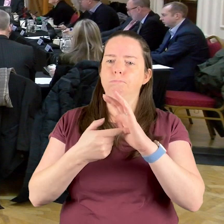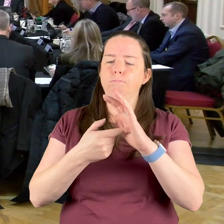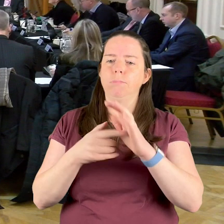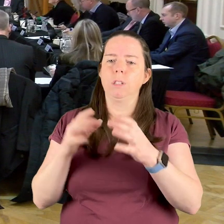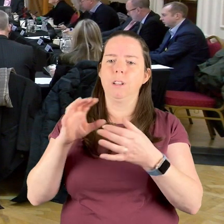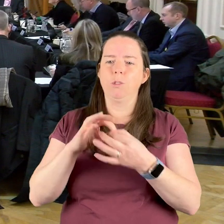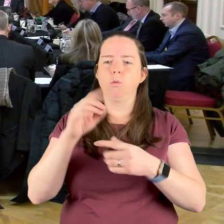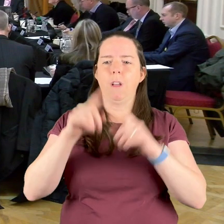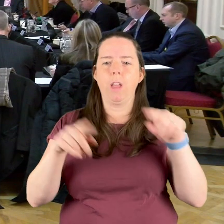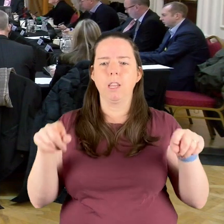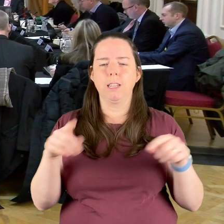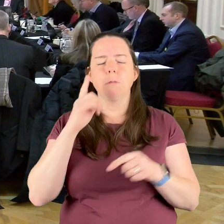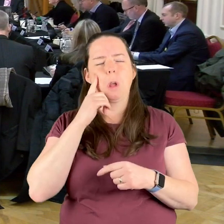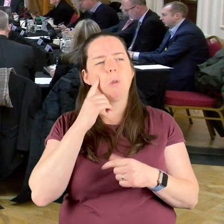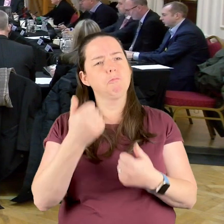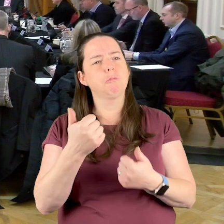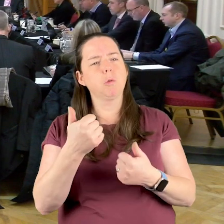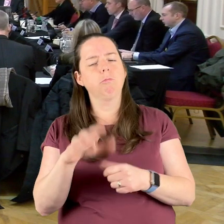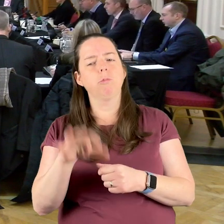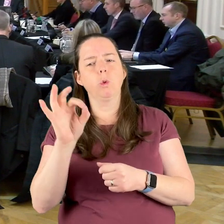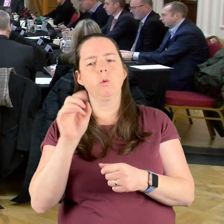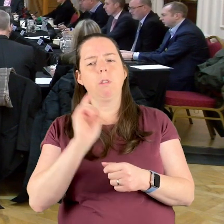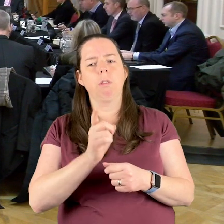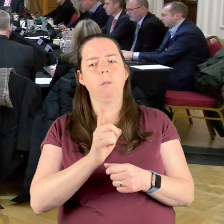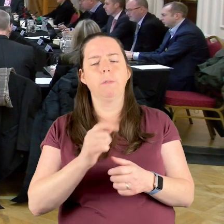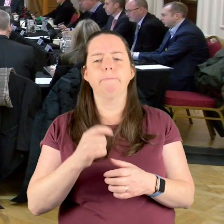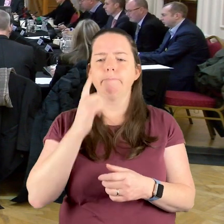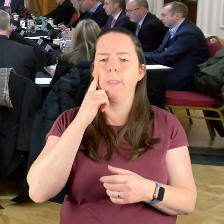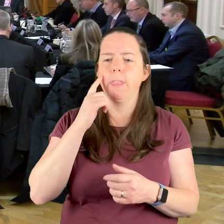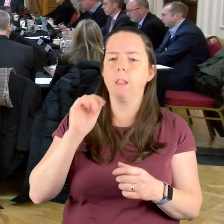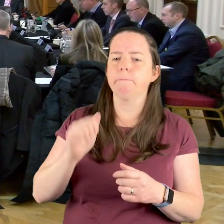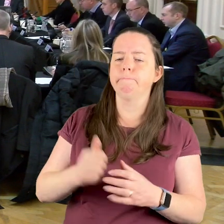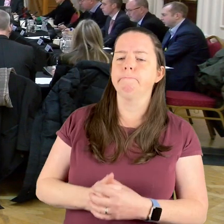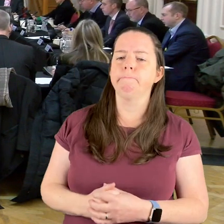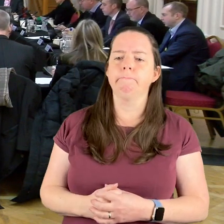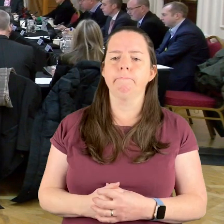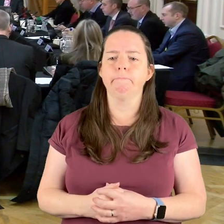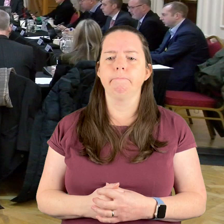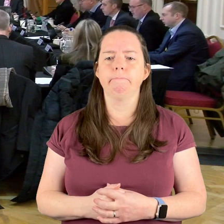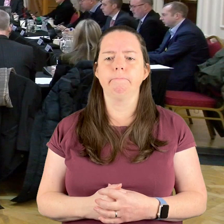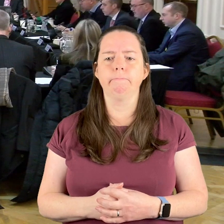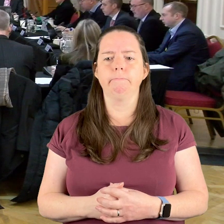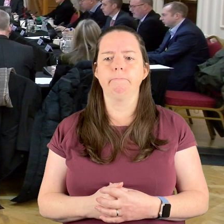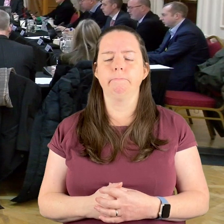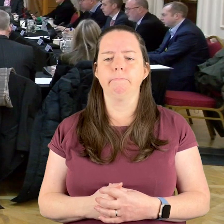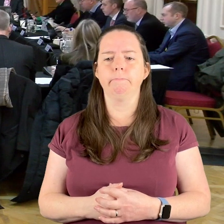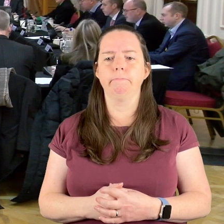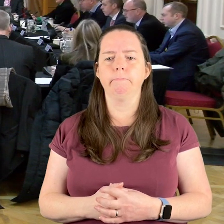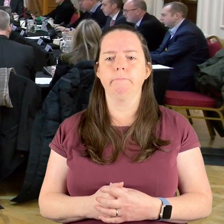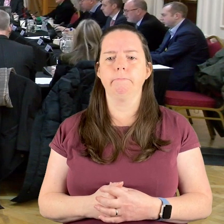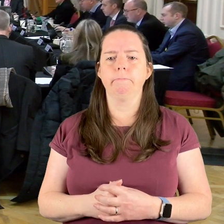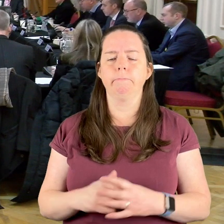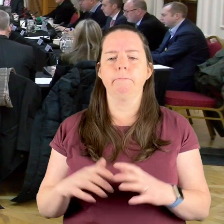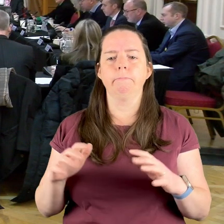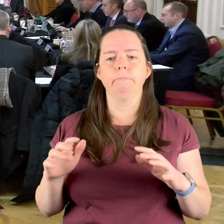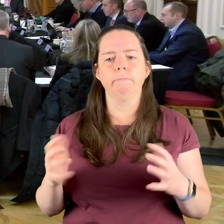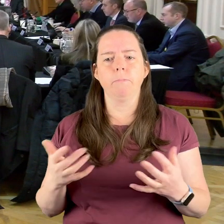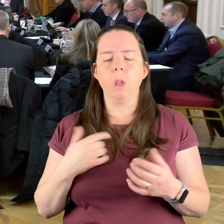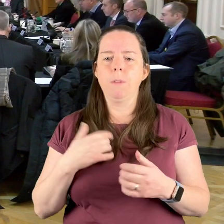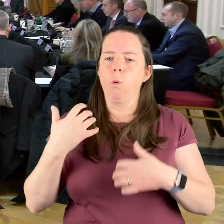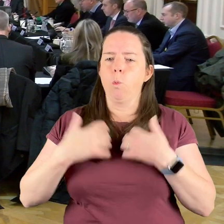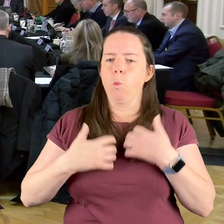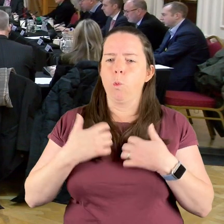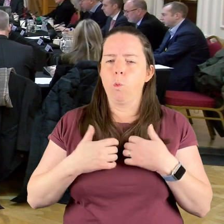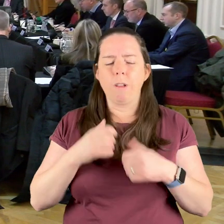5+, 20+. And it was quite a key thing around diversity as well. So it was a good one to choose, I